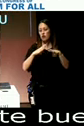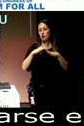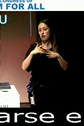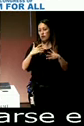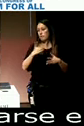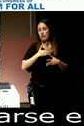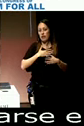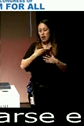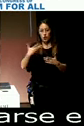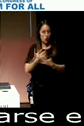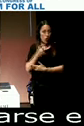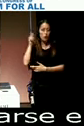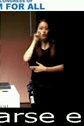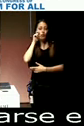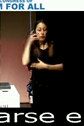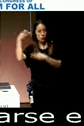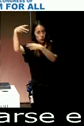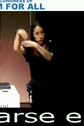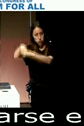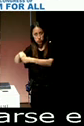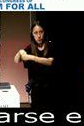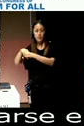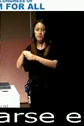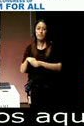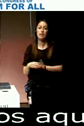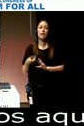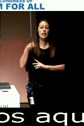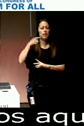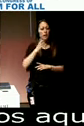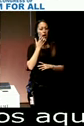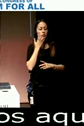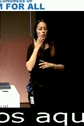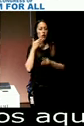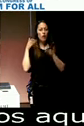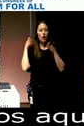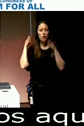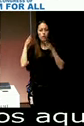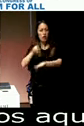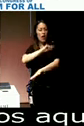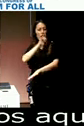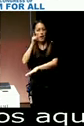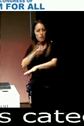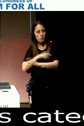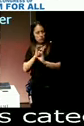but also sport facilities or health facilities.